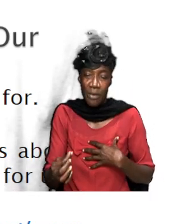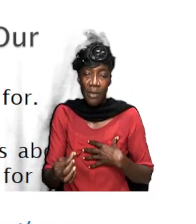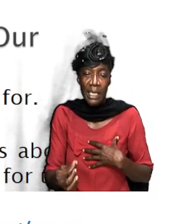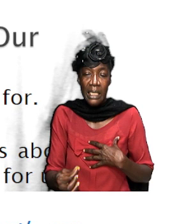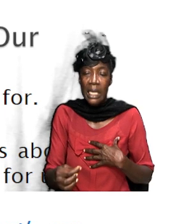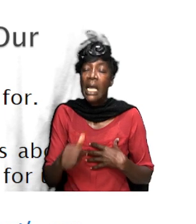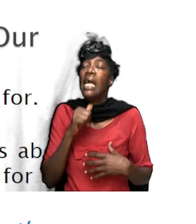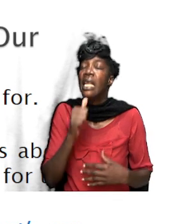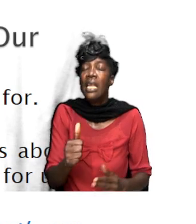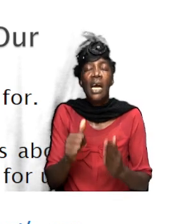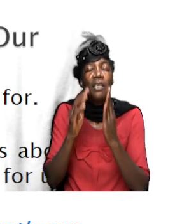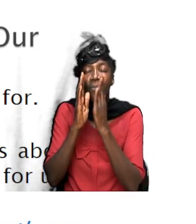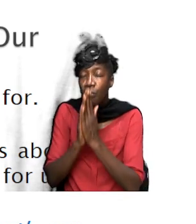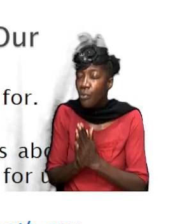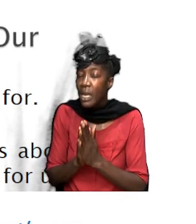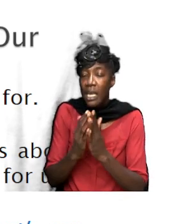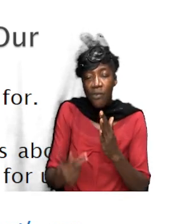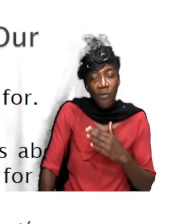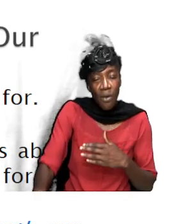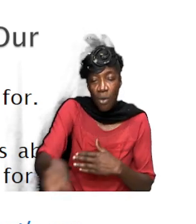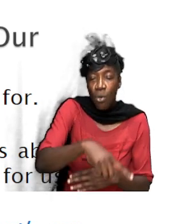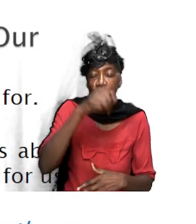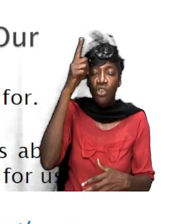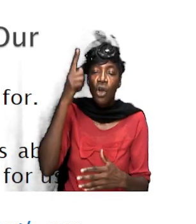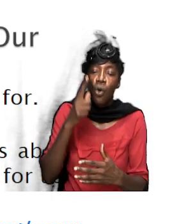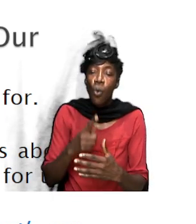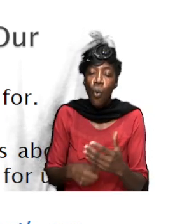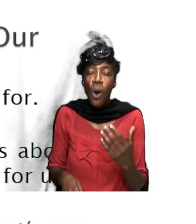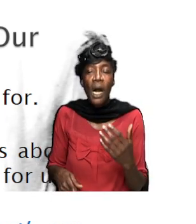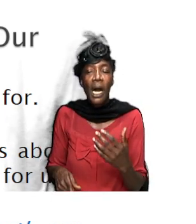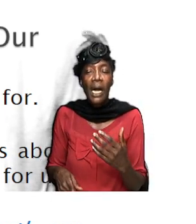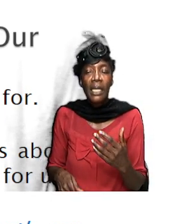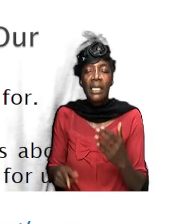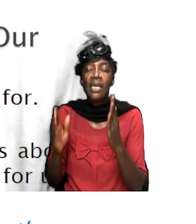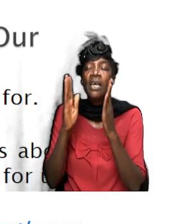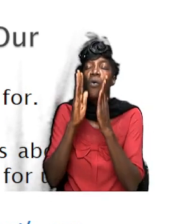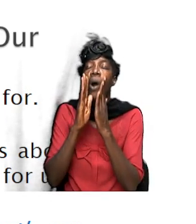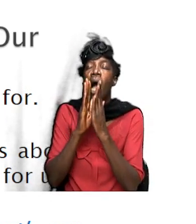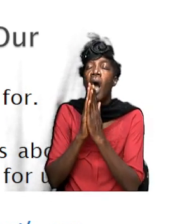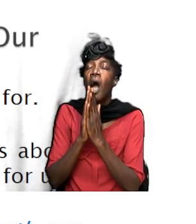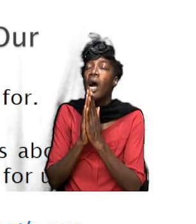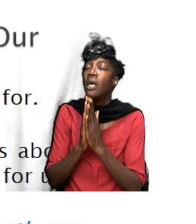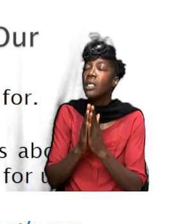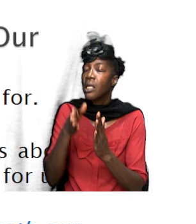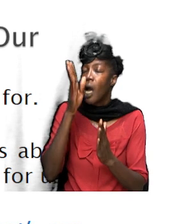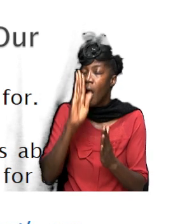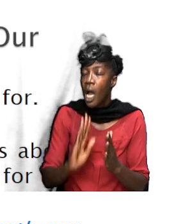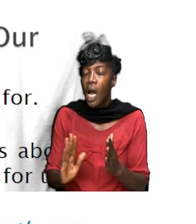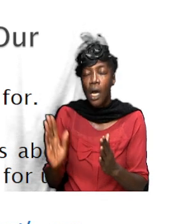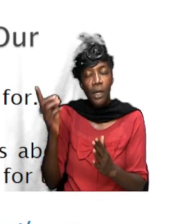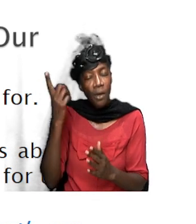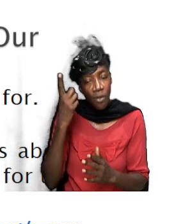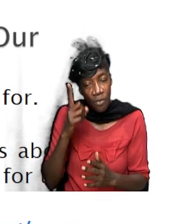making intercession for us, what is it that we ask God for?